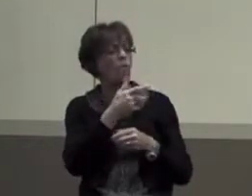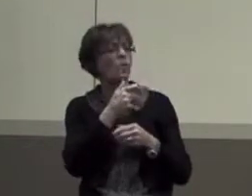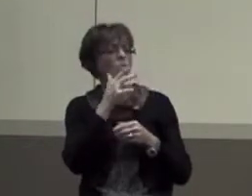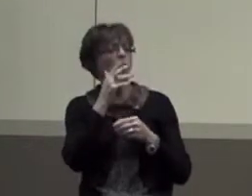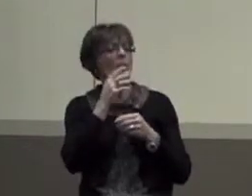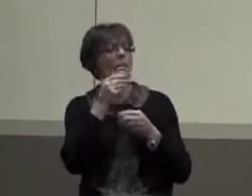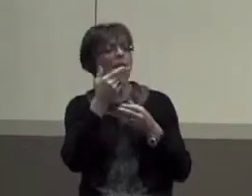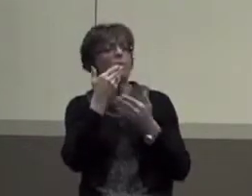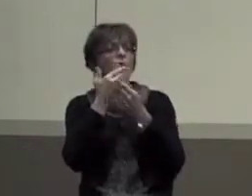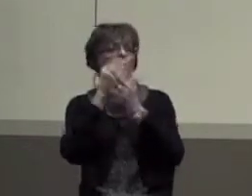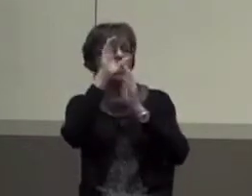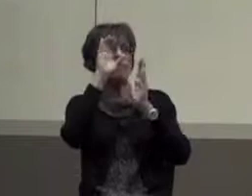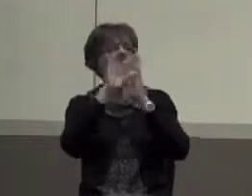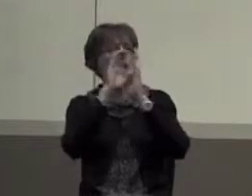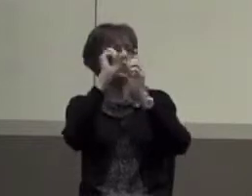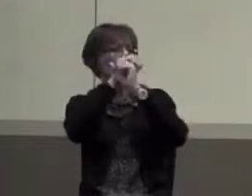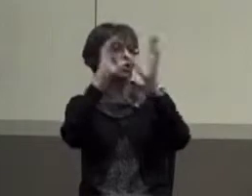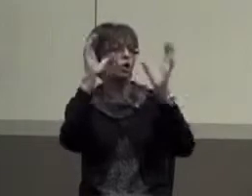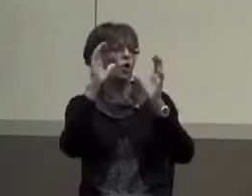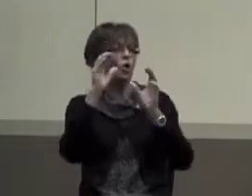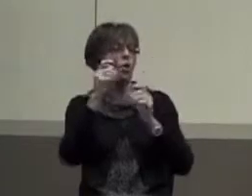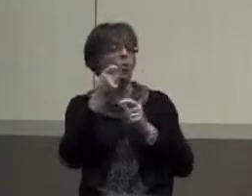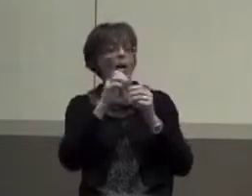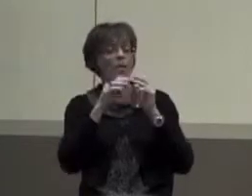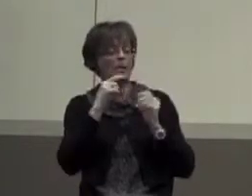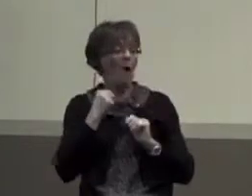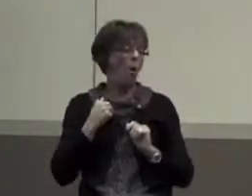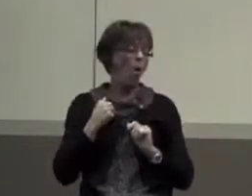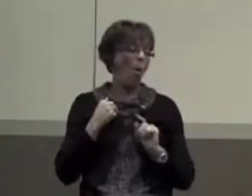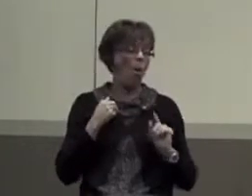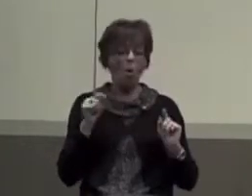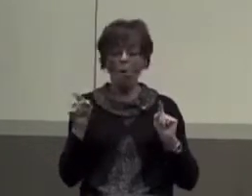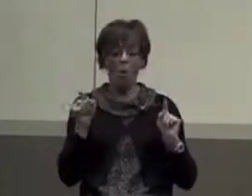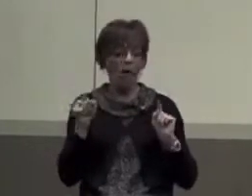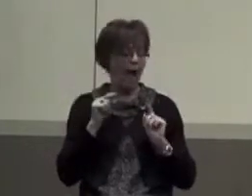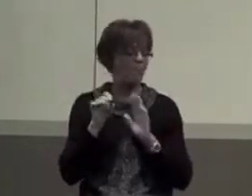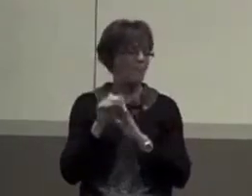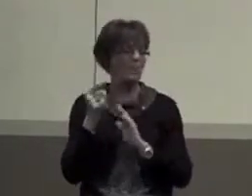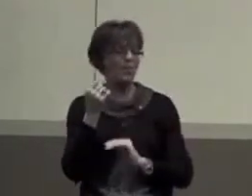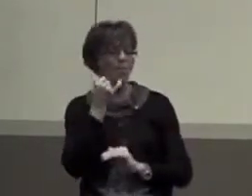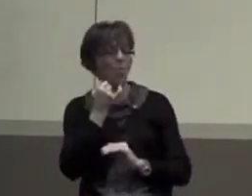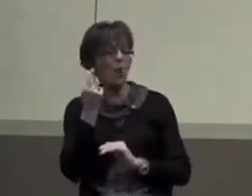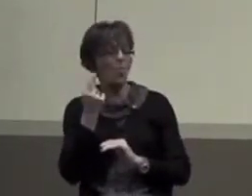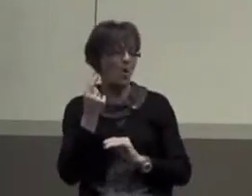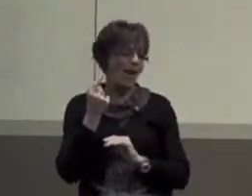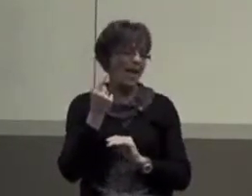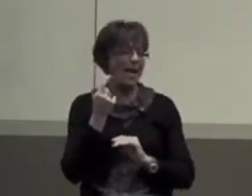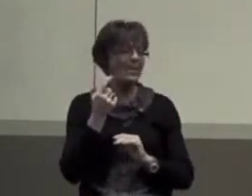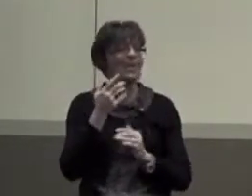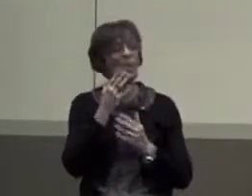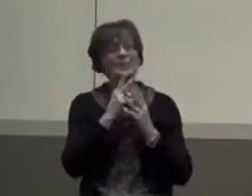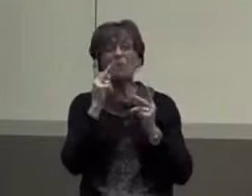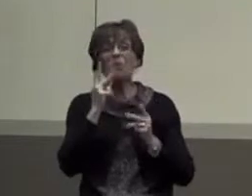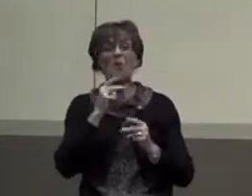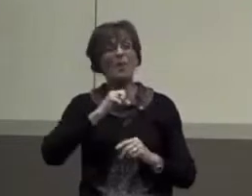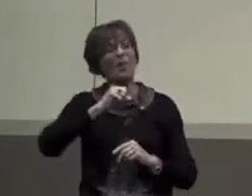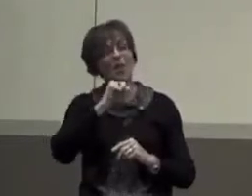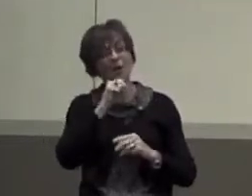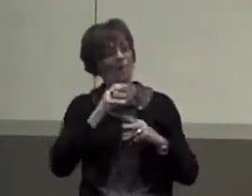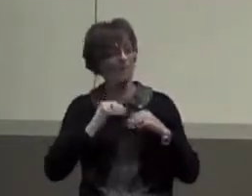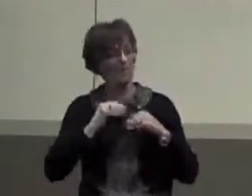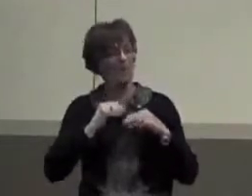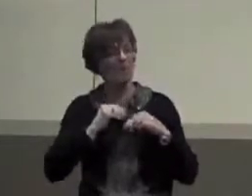oh, I'm sorry, I picked the wrong one. Not that, it happens, but some people aren't as receptive. Well, when you